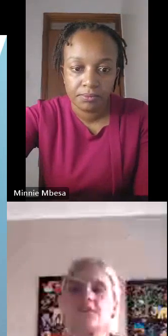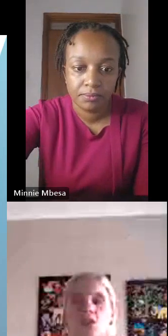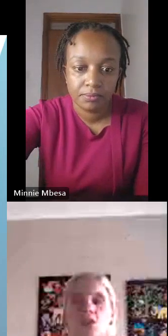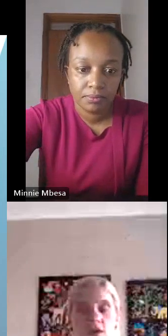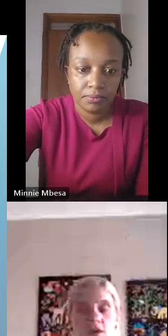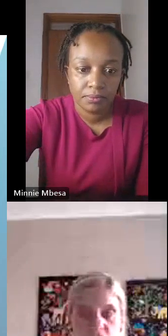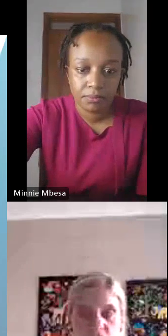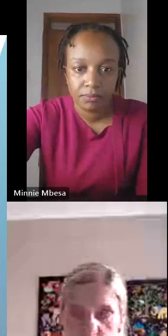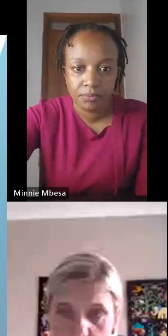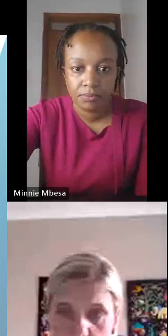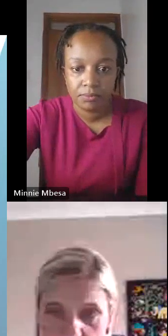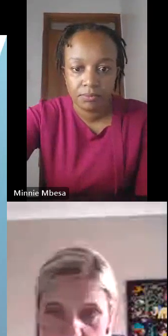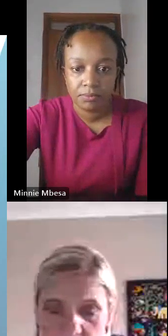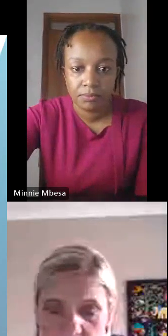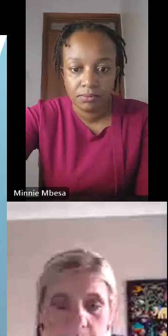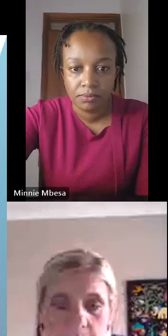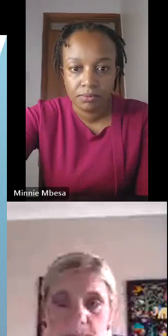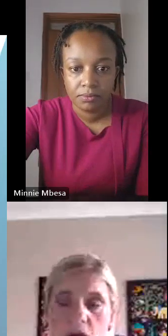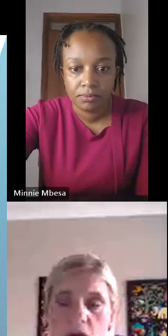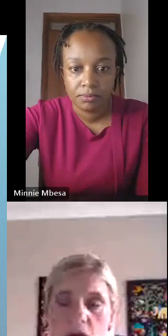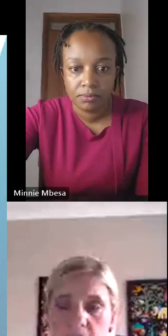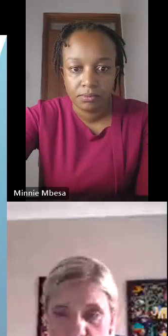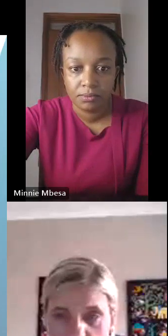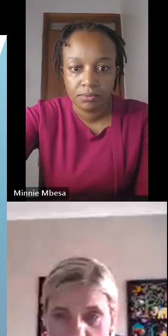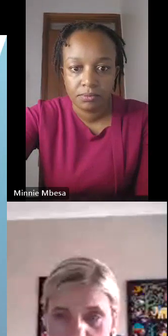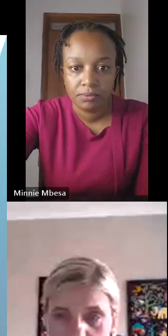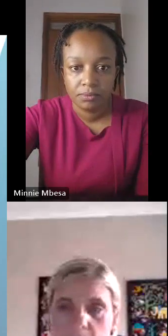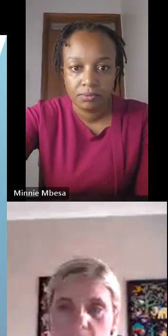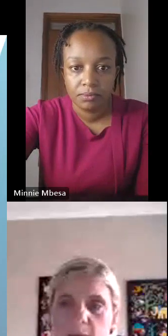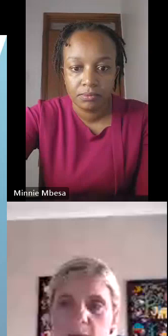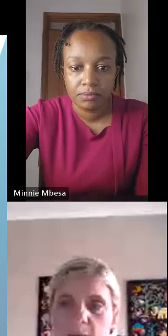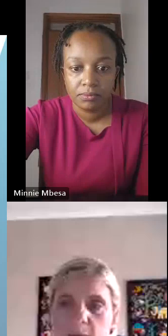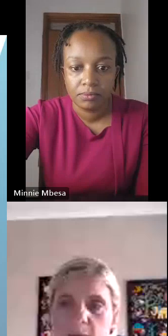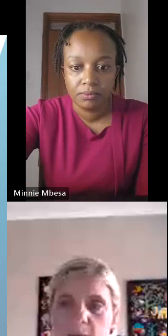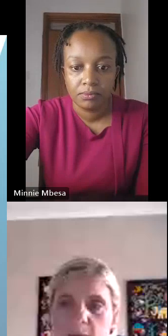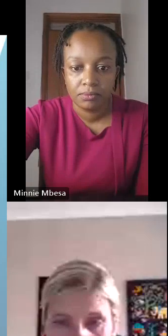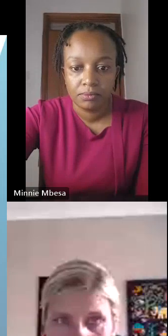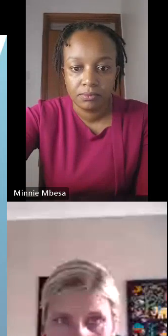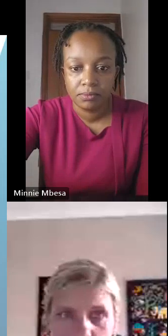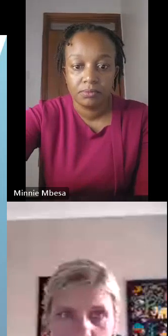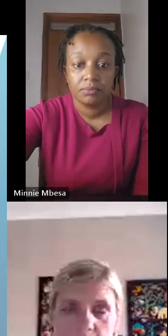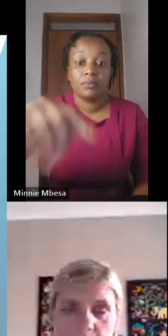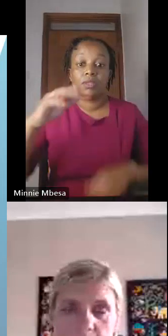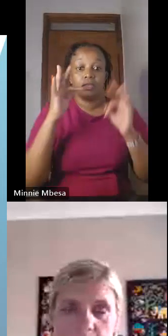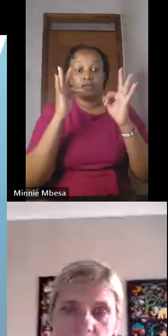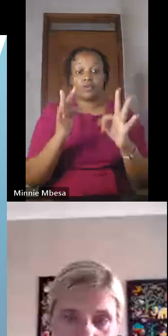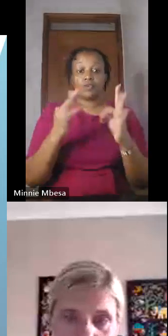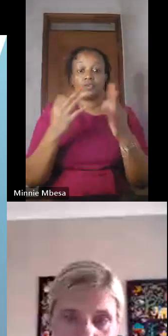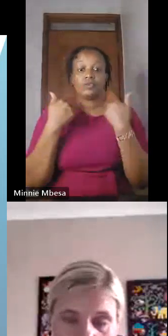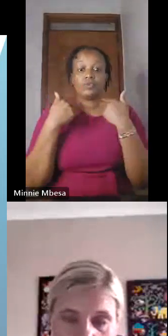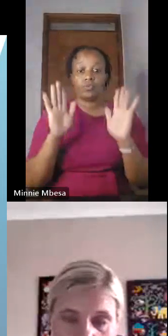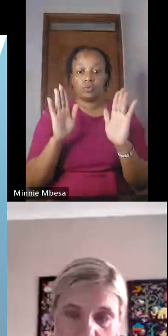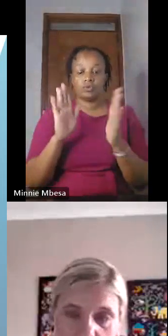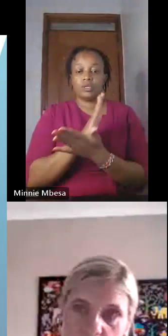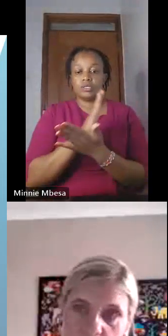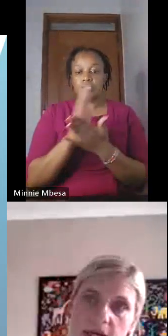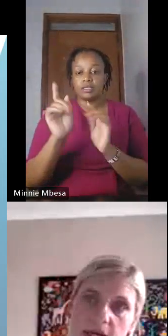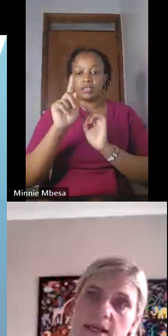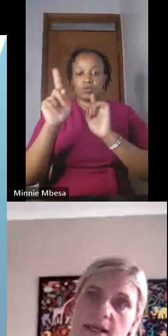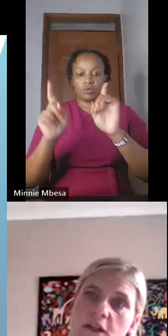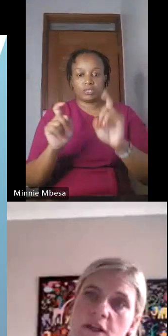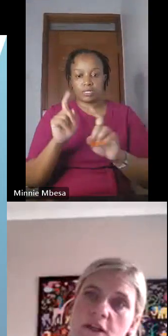So if you don't want to share your questions on the chat, please use that email address and submit an